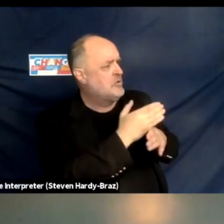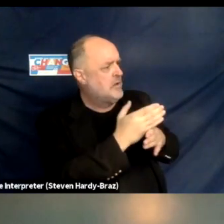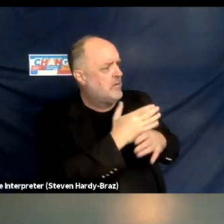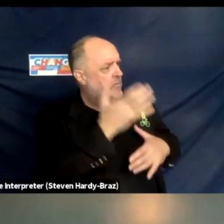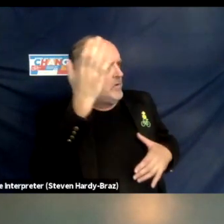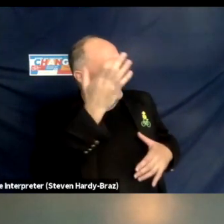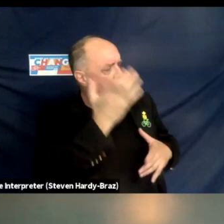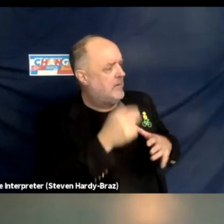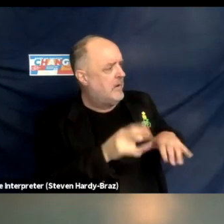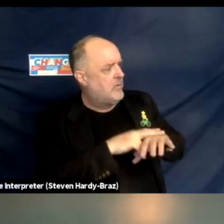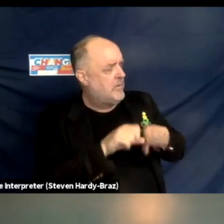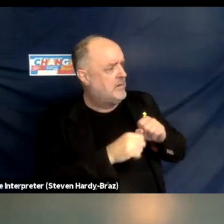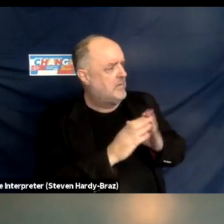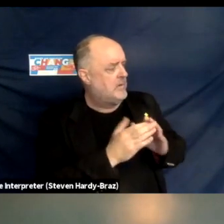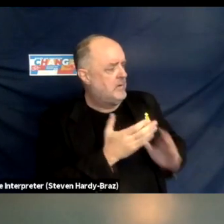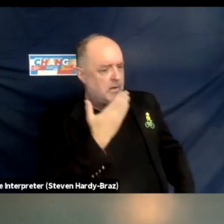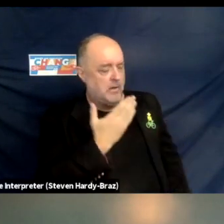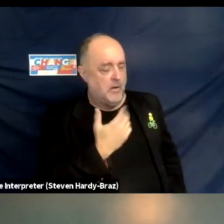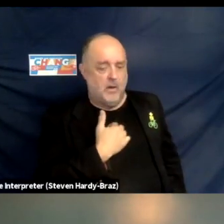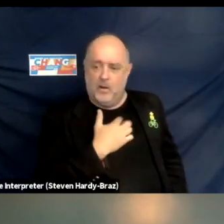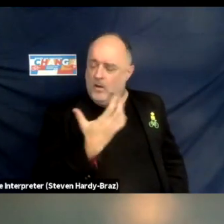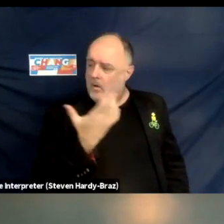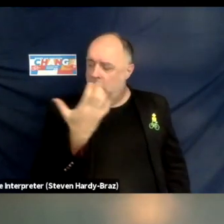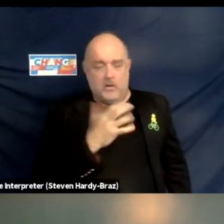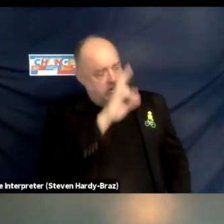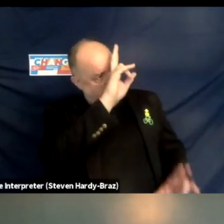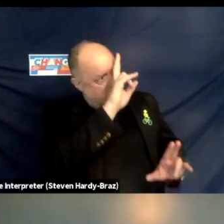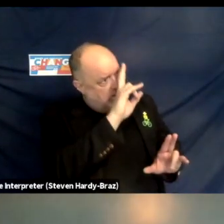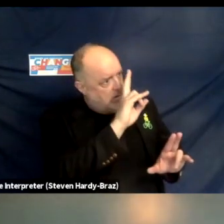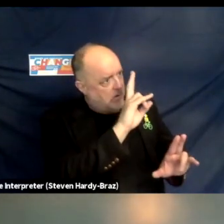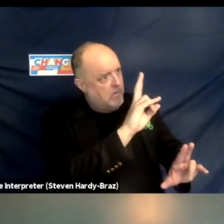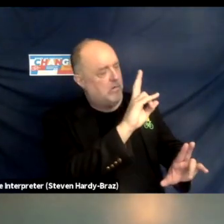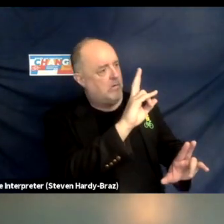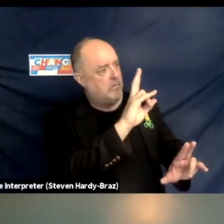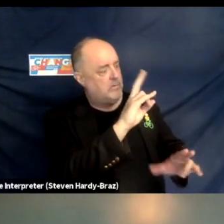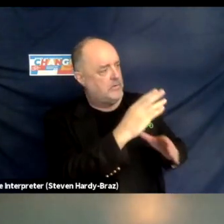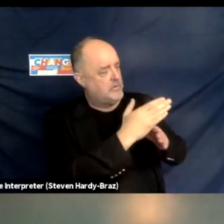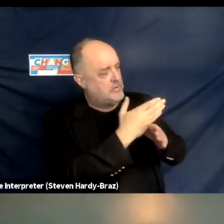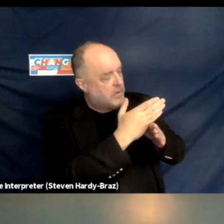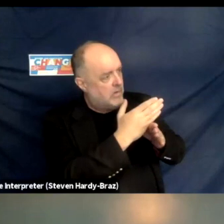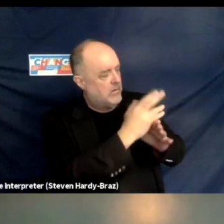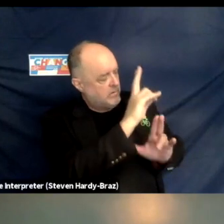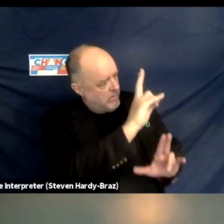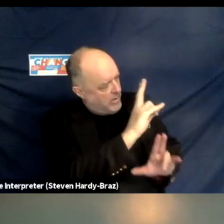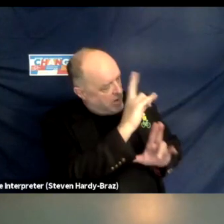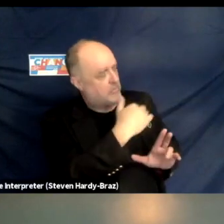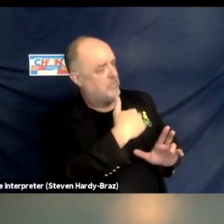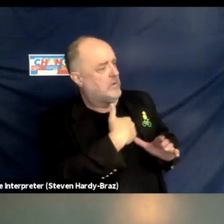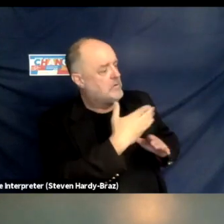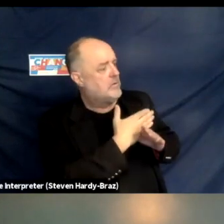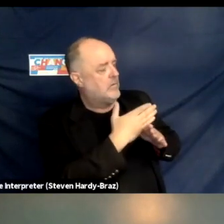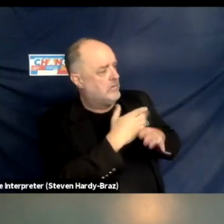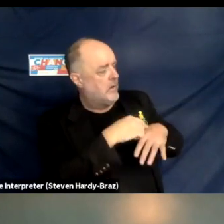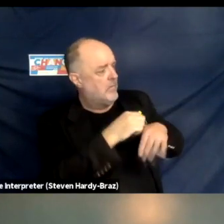Bike Summit. It's truly my honor and privilege to be able to share the virtual stage with you today. So thanks again for being